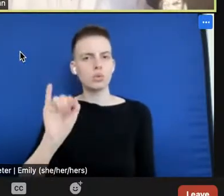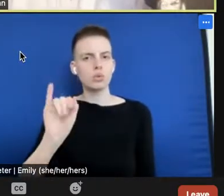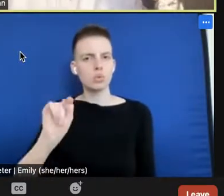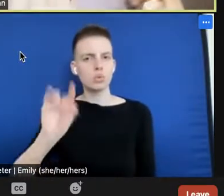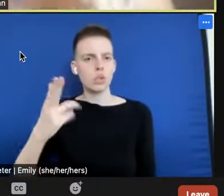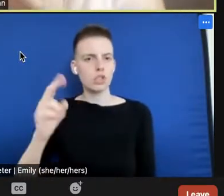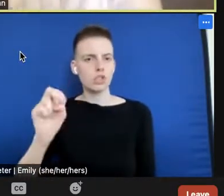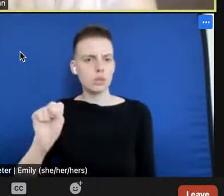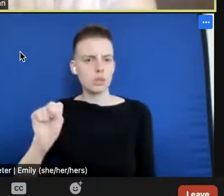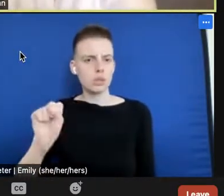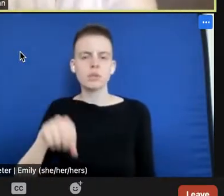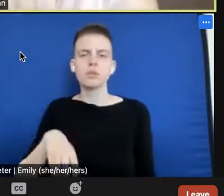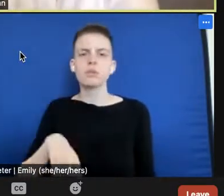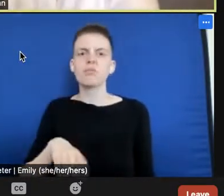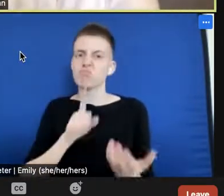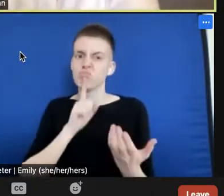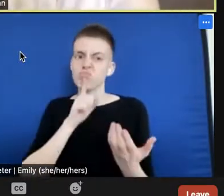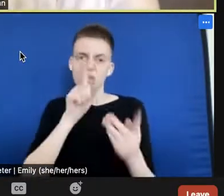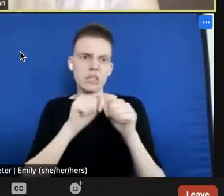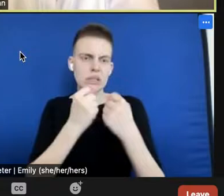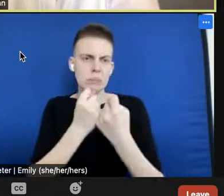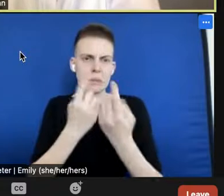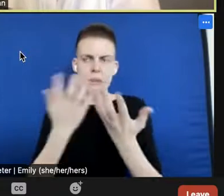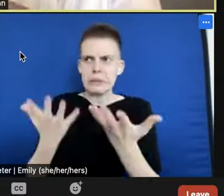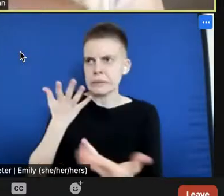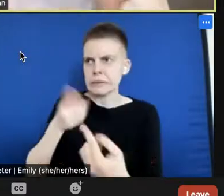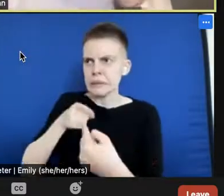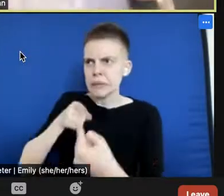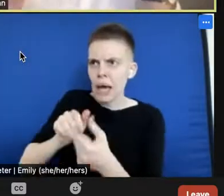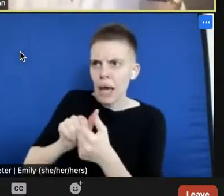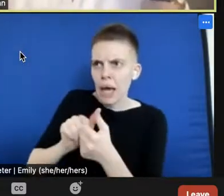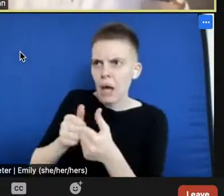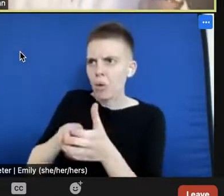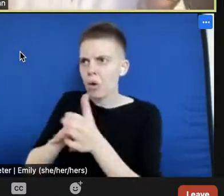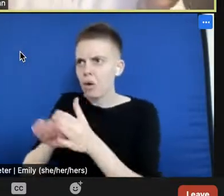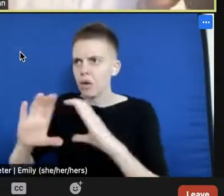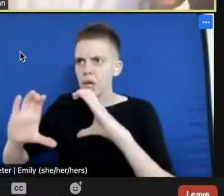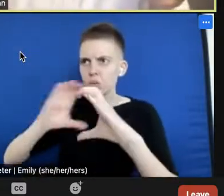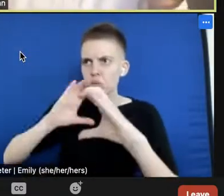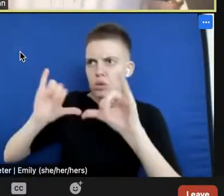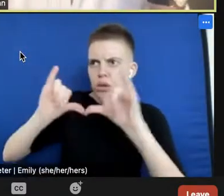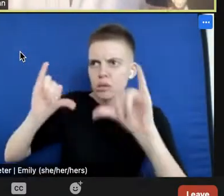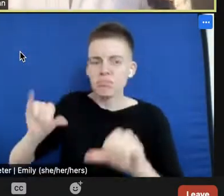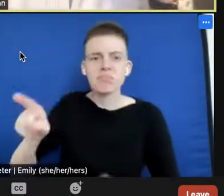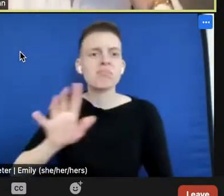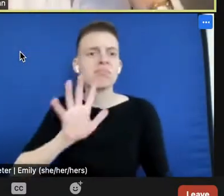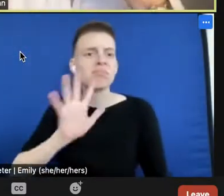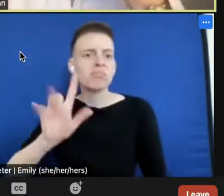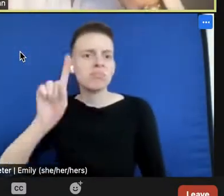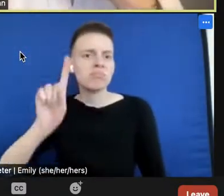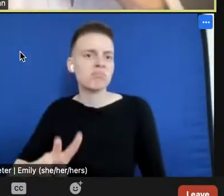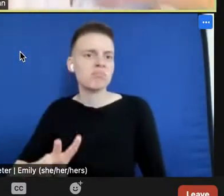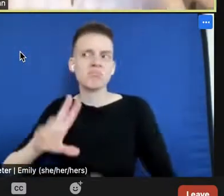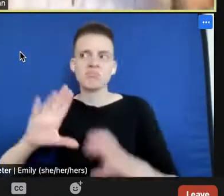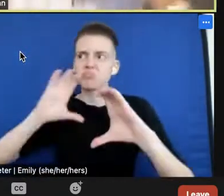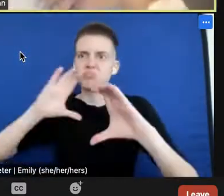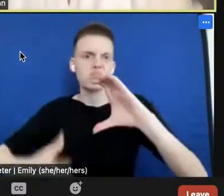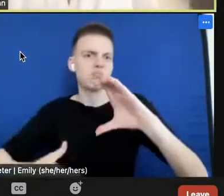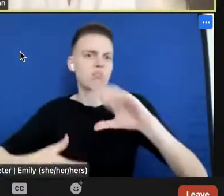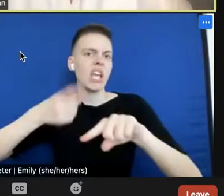really struggling with how to help him develop a communication system. He's 5.5 and he cannot communicate. He's got